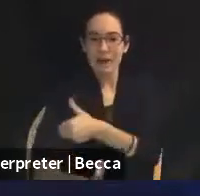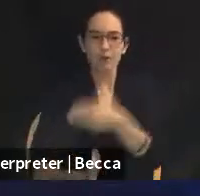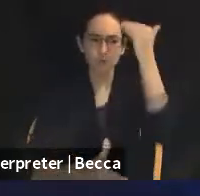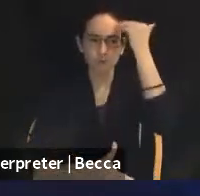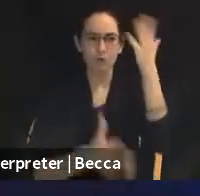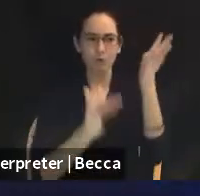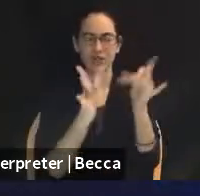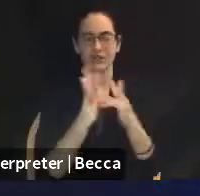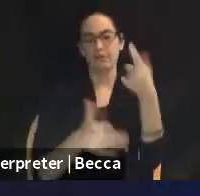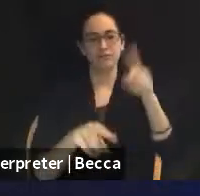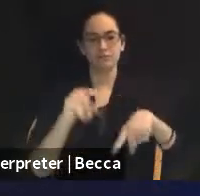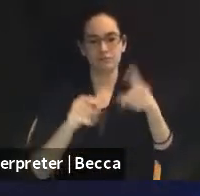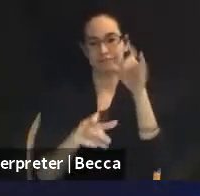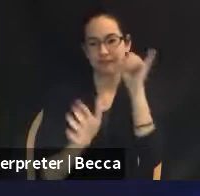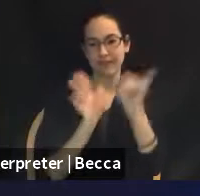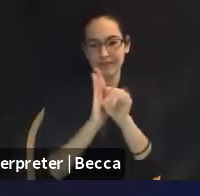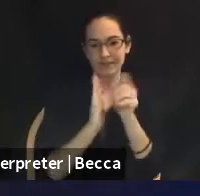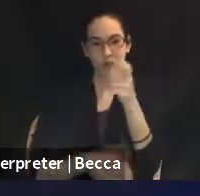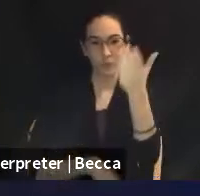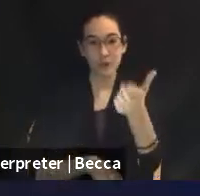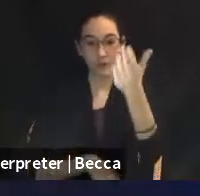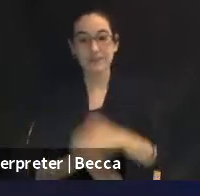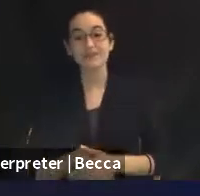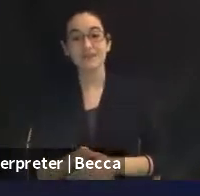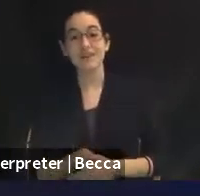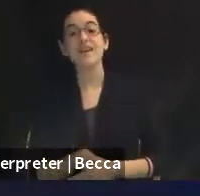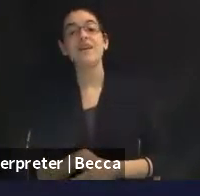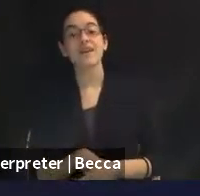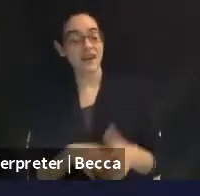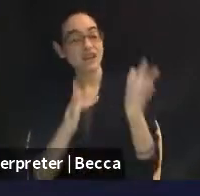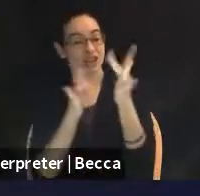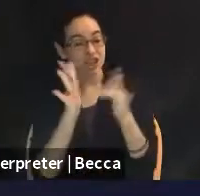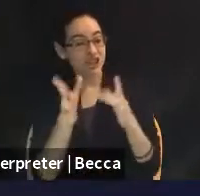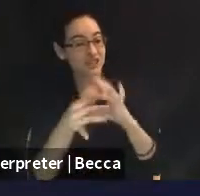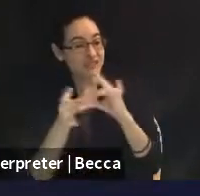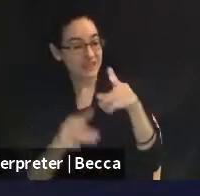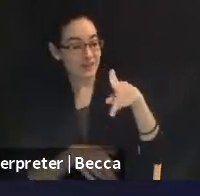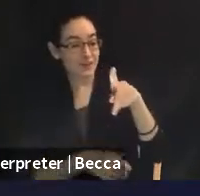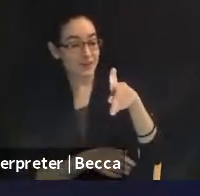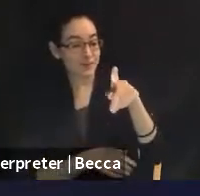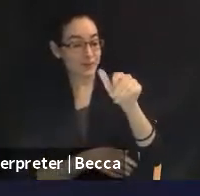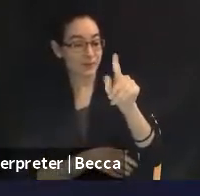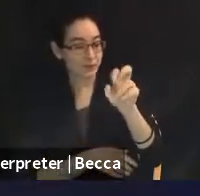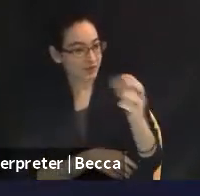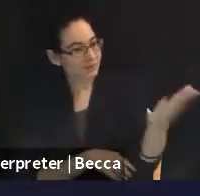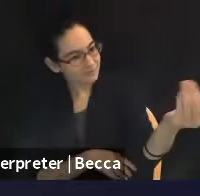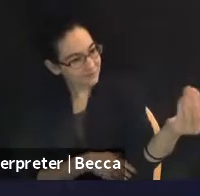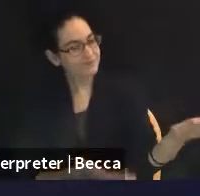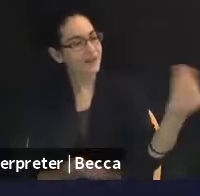Jesus gets close enough and he says, come to Peter. And if I were Peter, I'd be like, okay, can you at least stop the